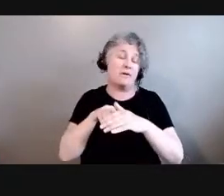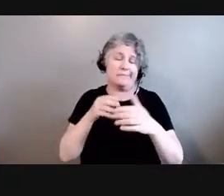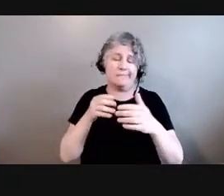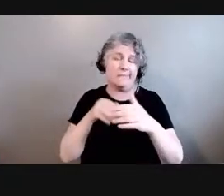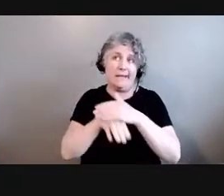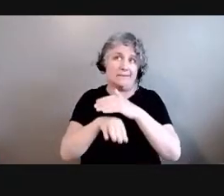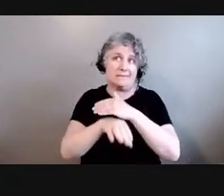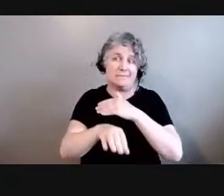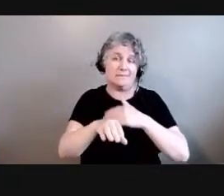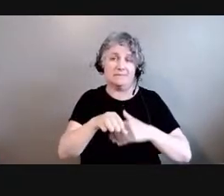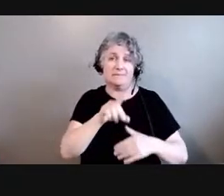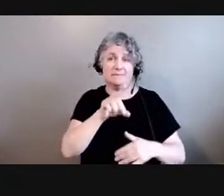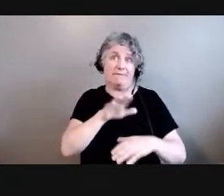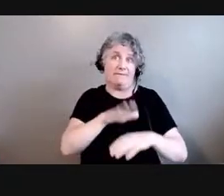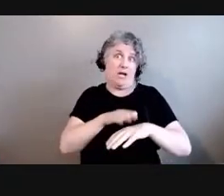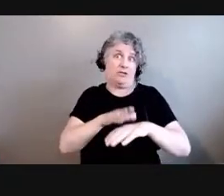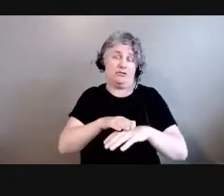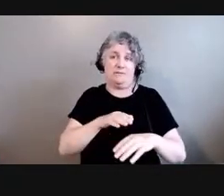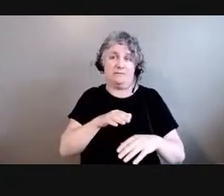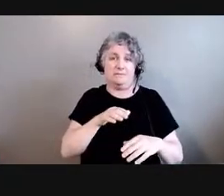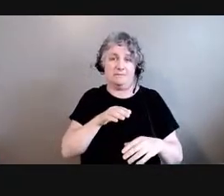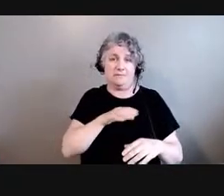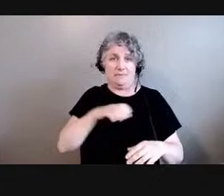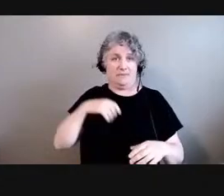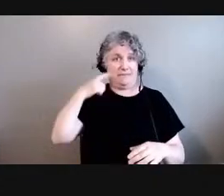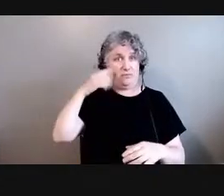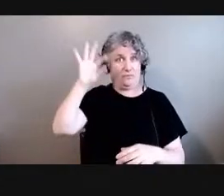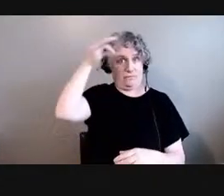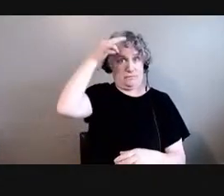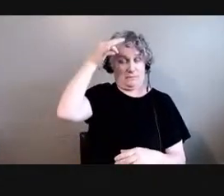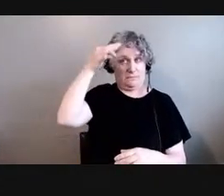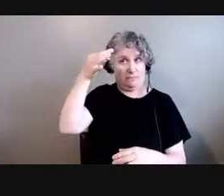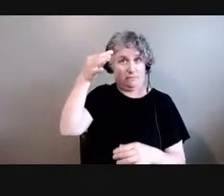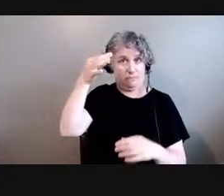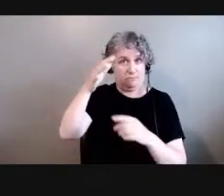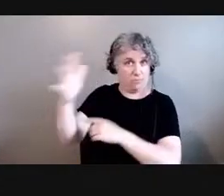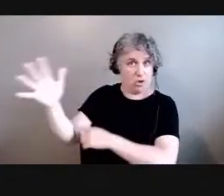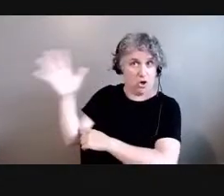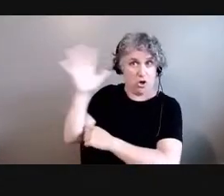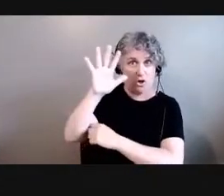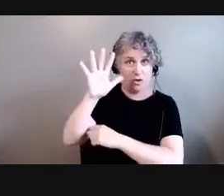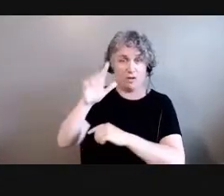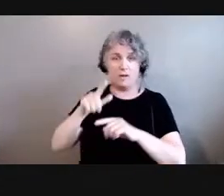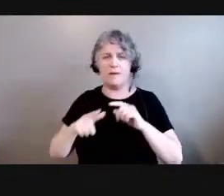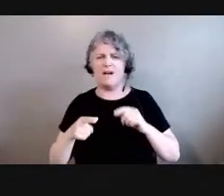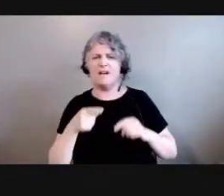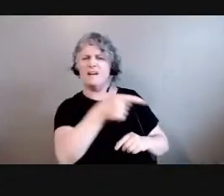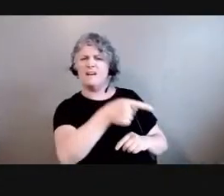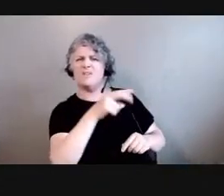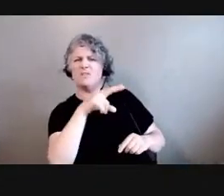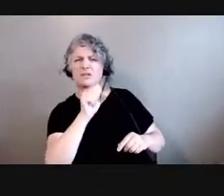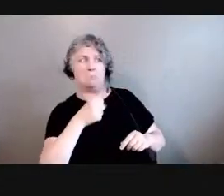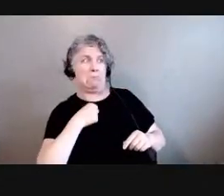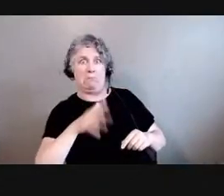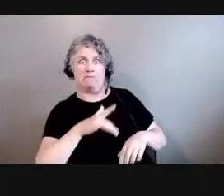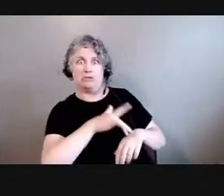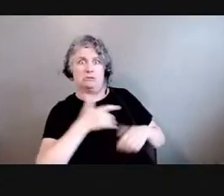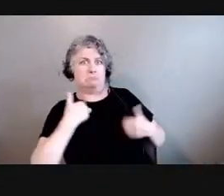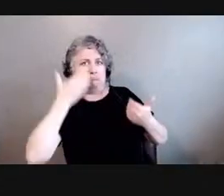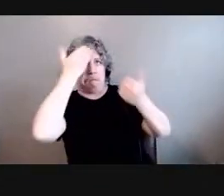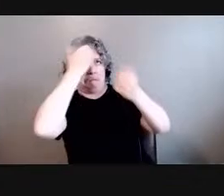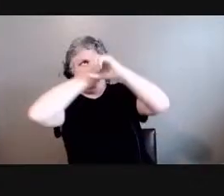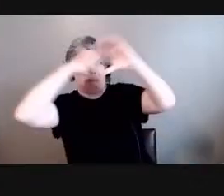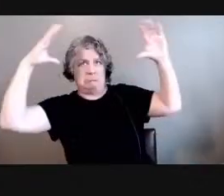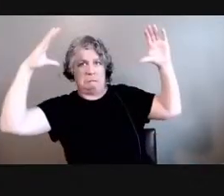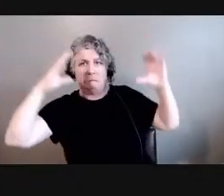for a federal park. But if you get me to sit on an accessibility advisory committee for a federal park in Nova Scotia, I've never been to that federal park in Nova Scotia. I know